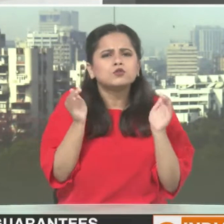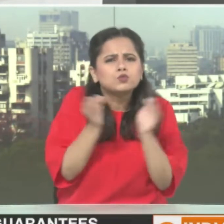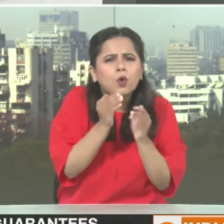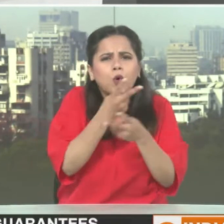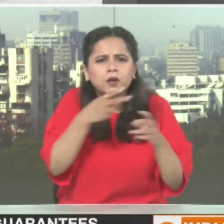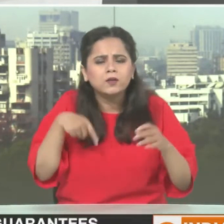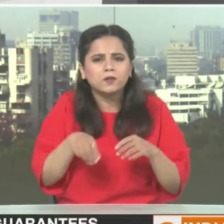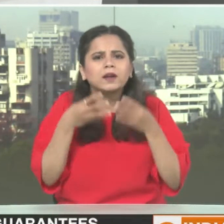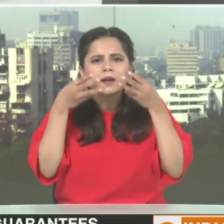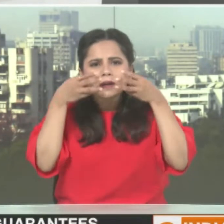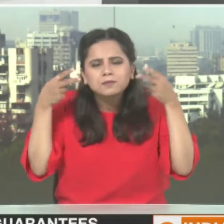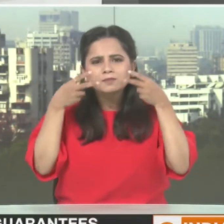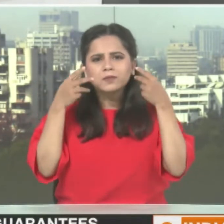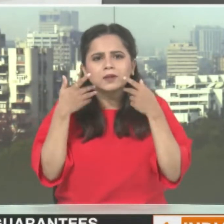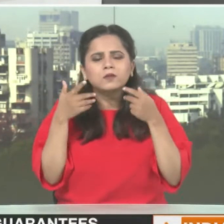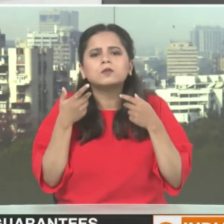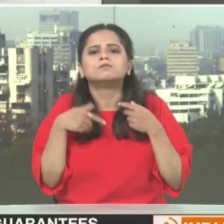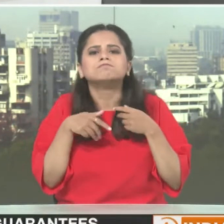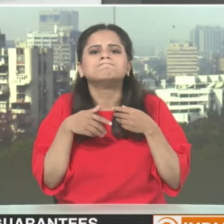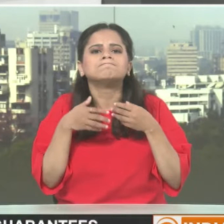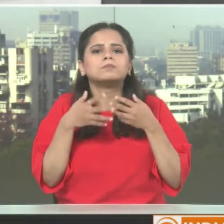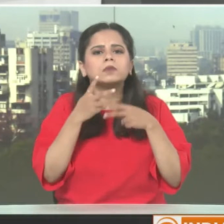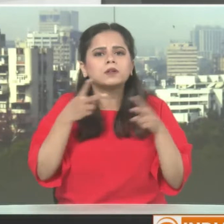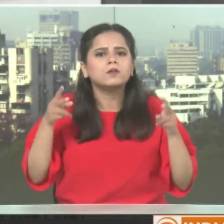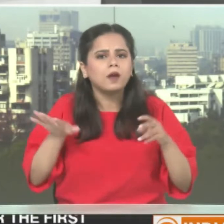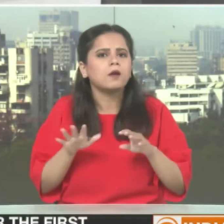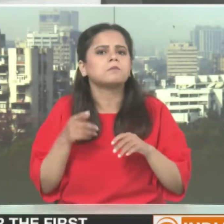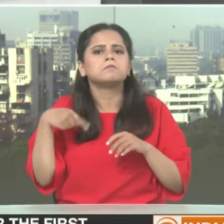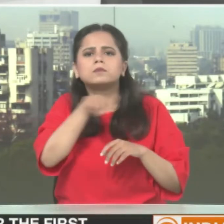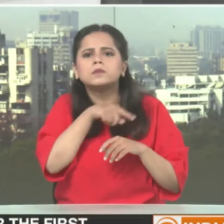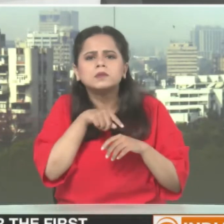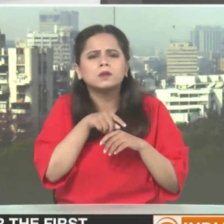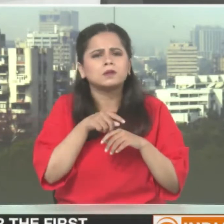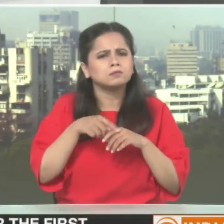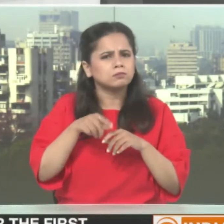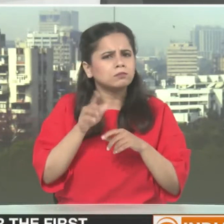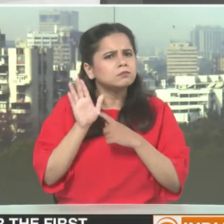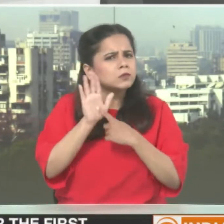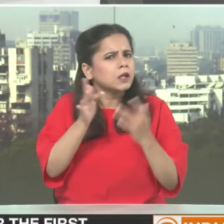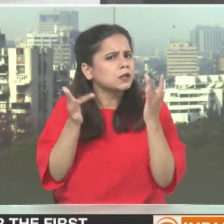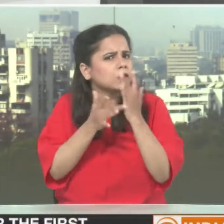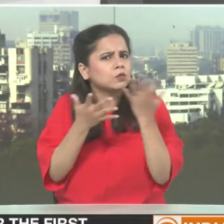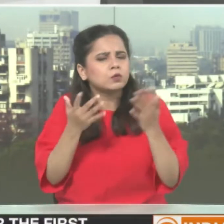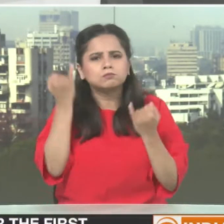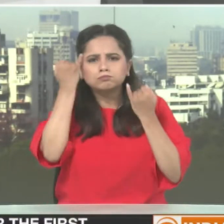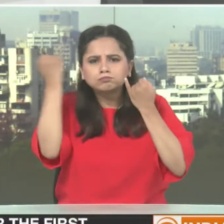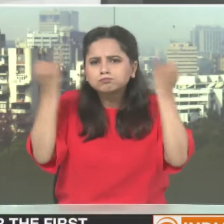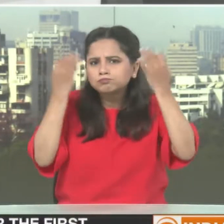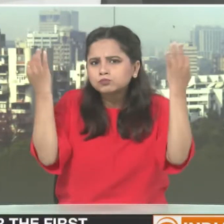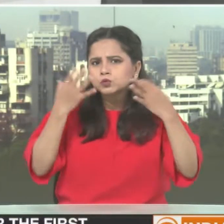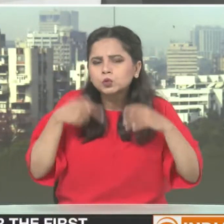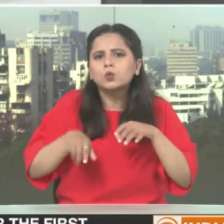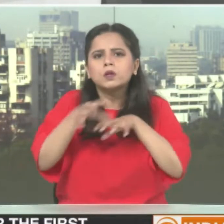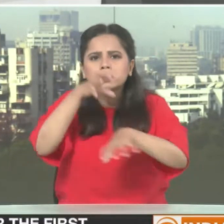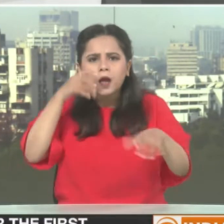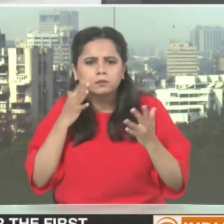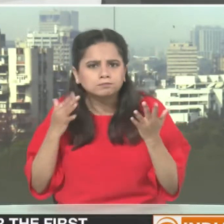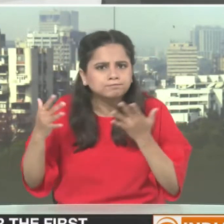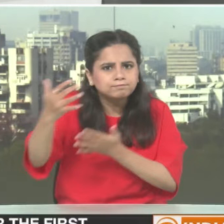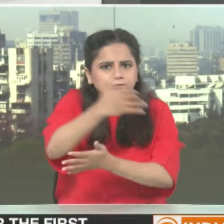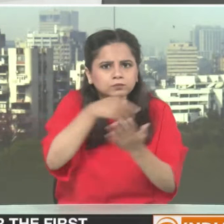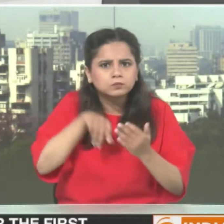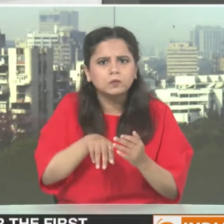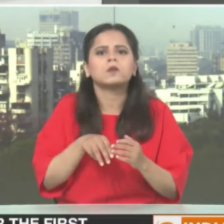was also released. The use of technology has been the main new innovation for Tiger Survey that used the